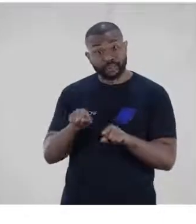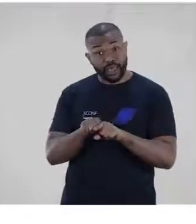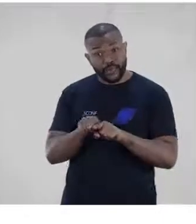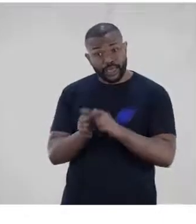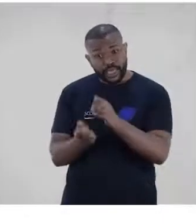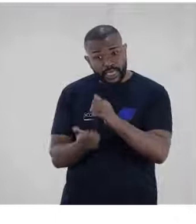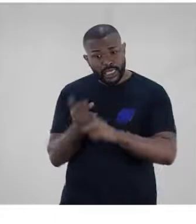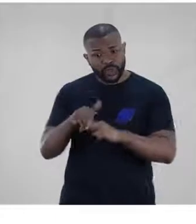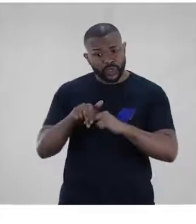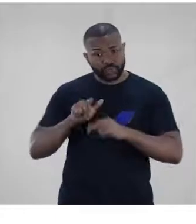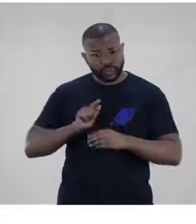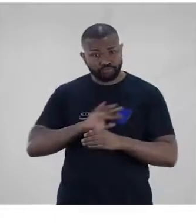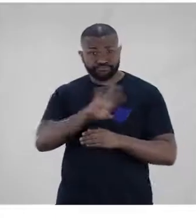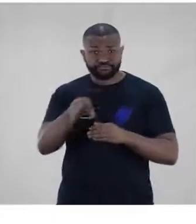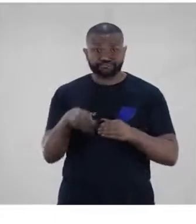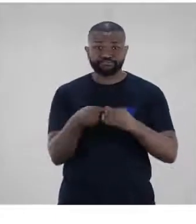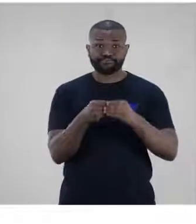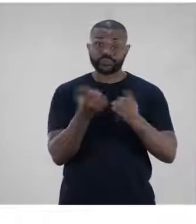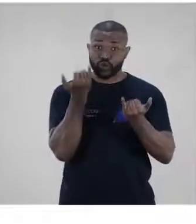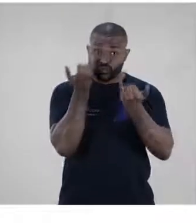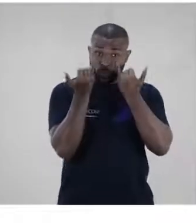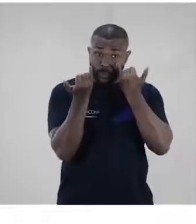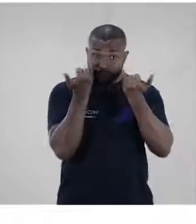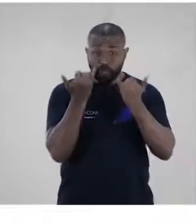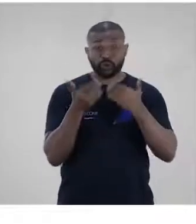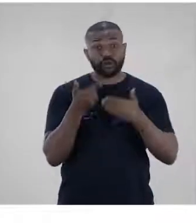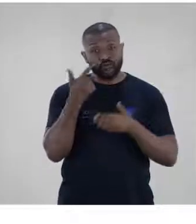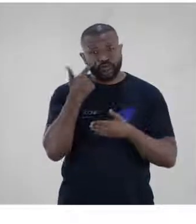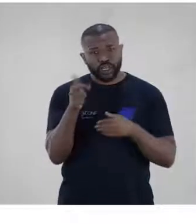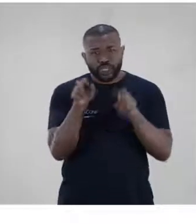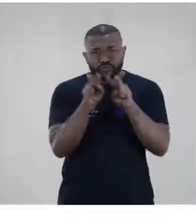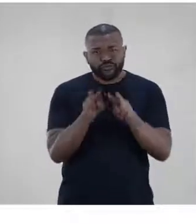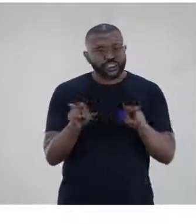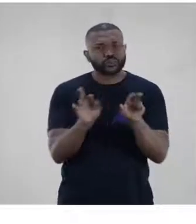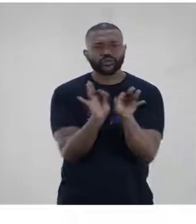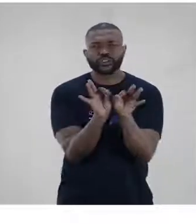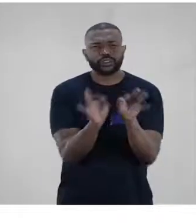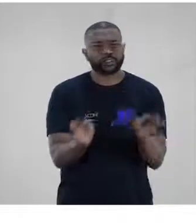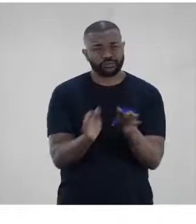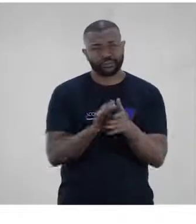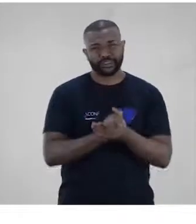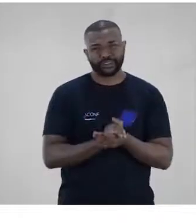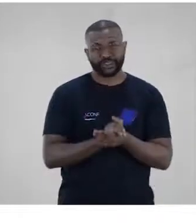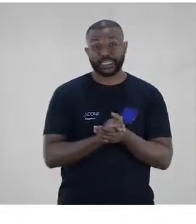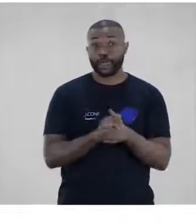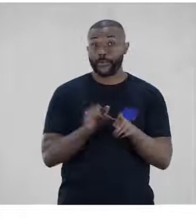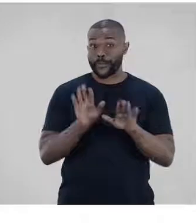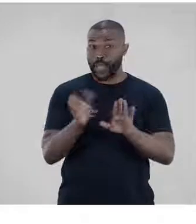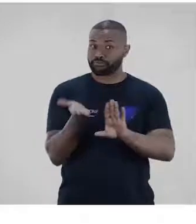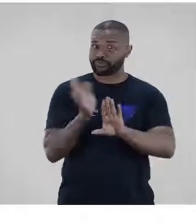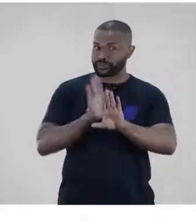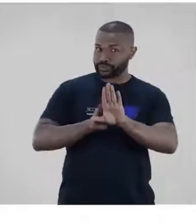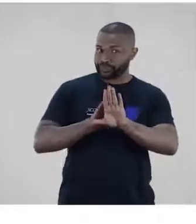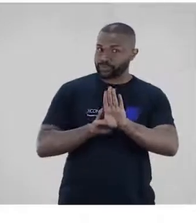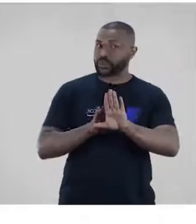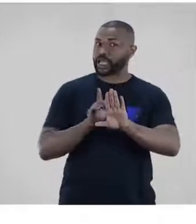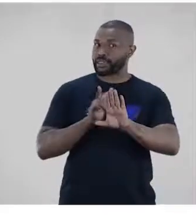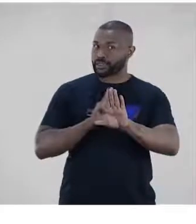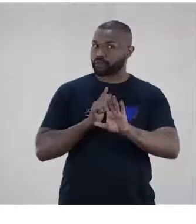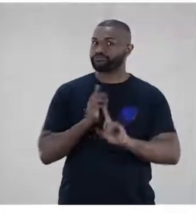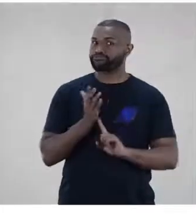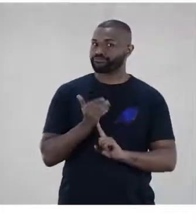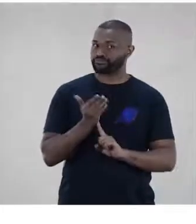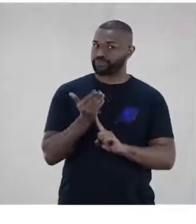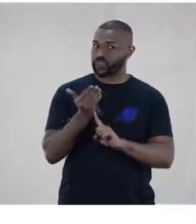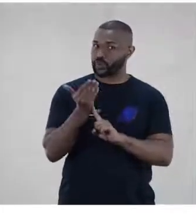very simple picture on the surface. Underneath it, the technology, if you recall that infrastructure layer, the infrastructure that